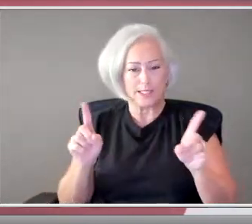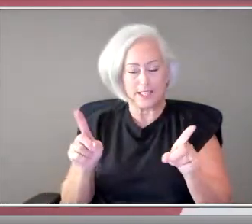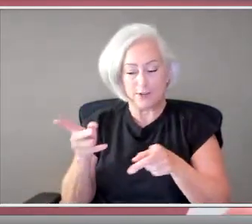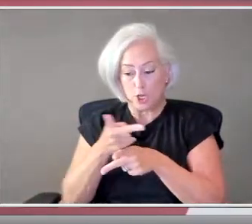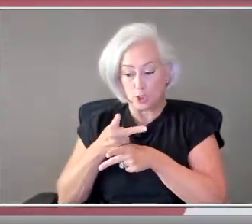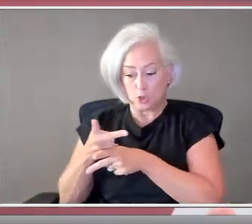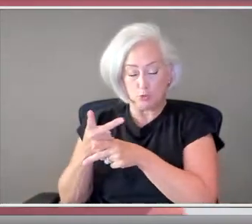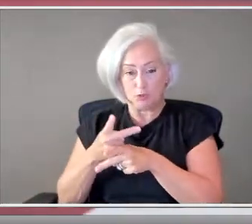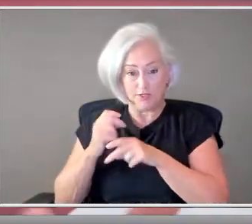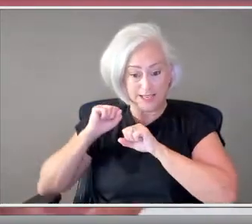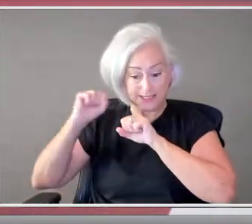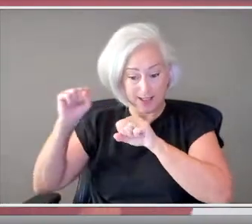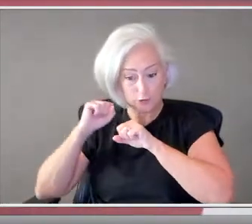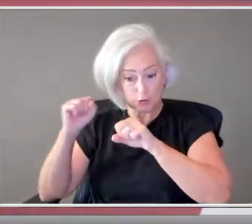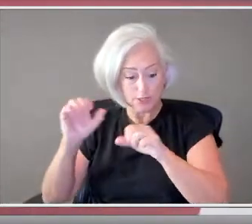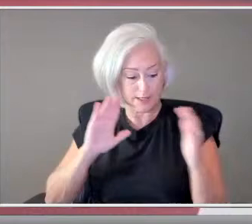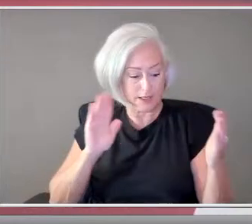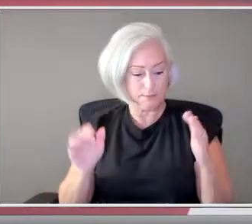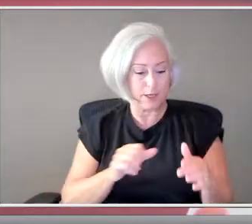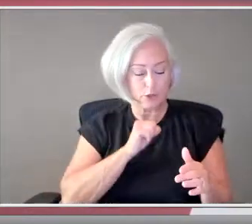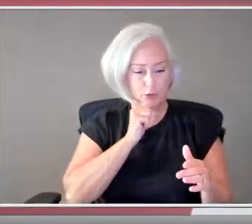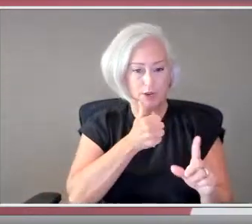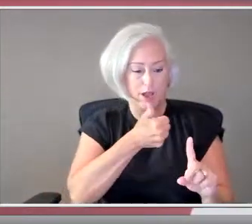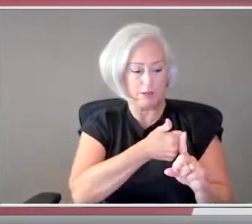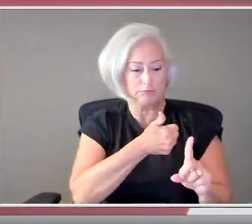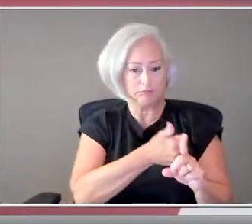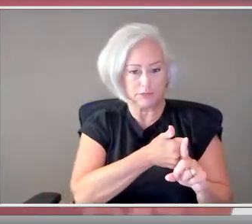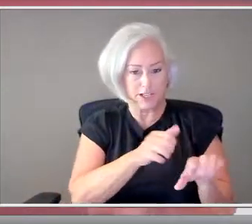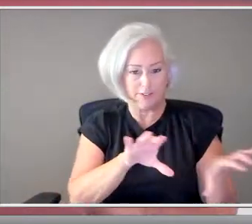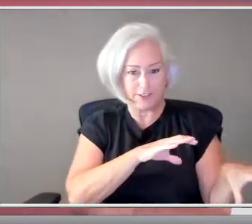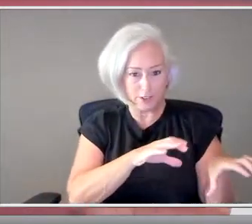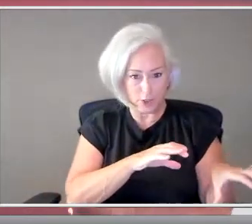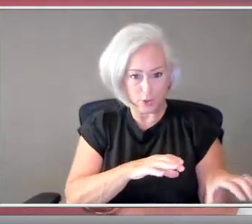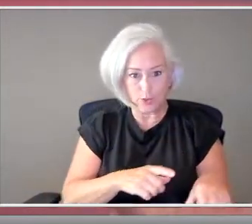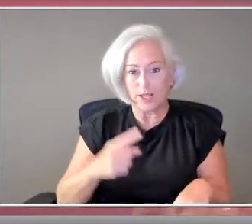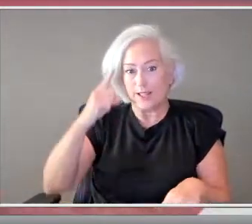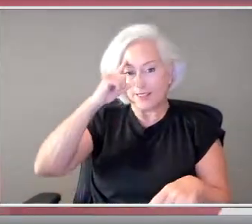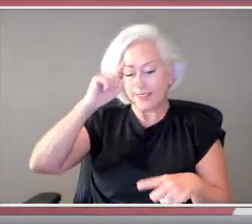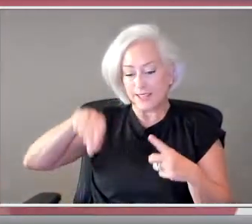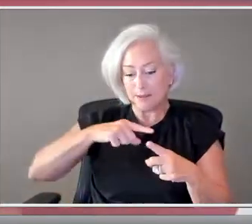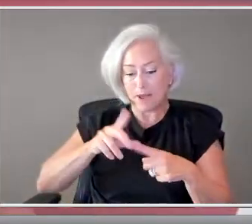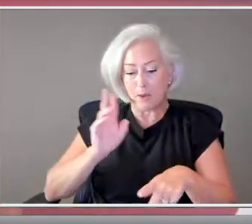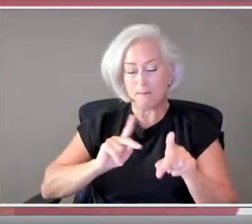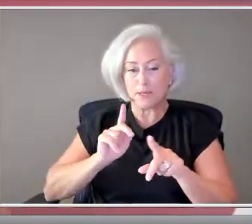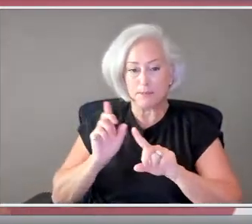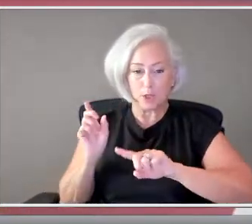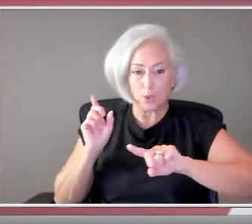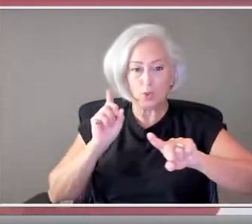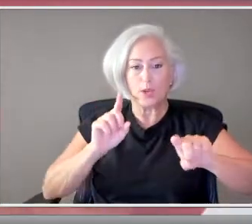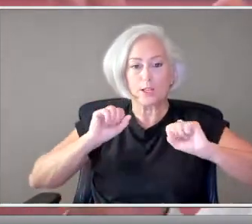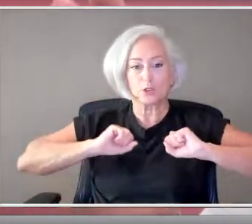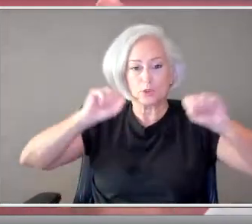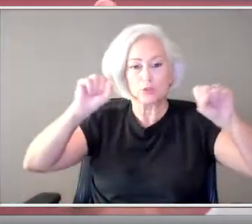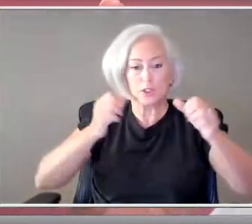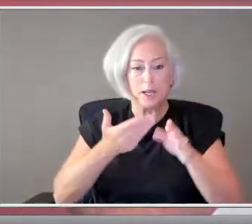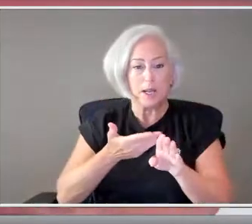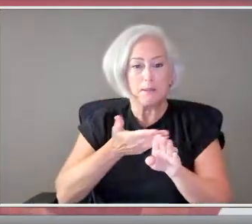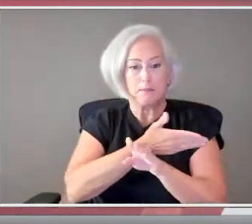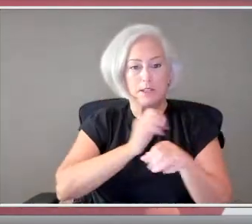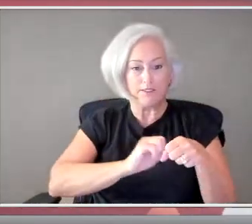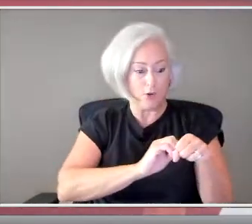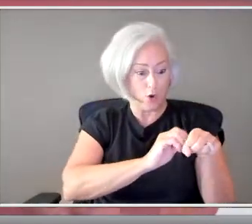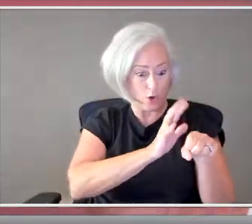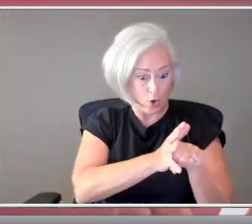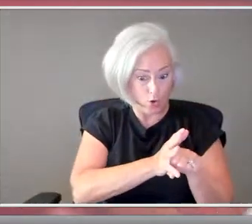not, think about people who went to the gym before COVID, then the gyms shut down, and so you're on